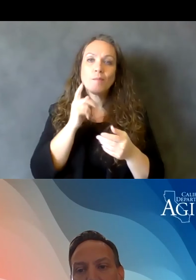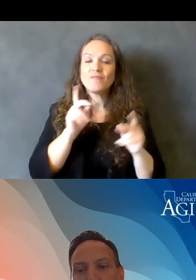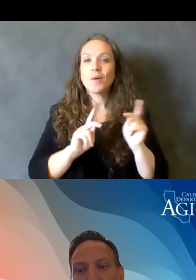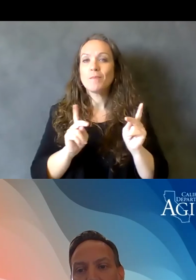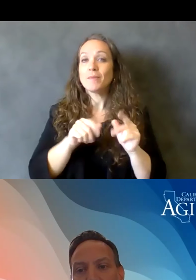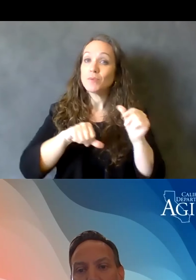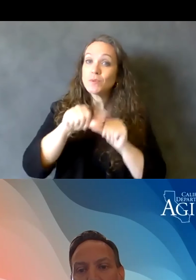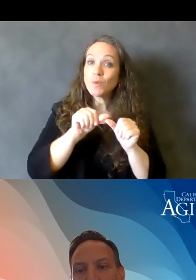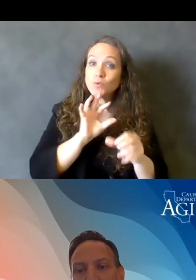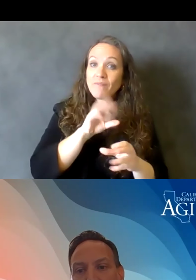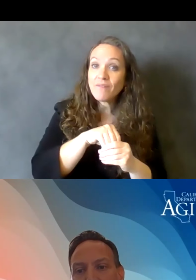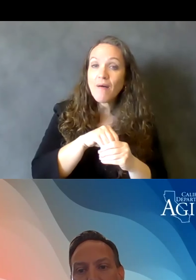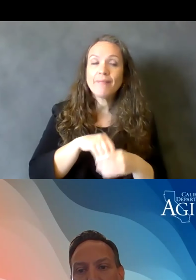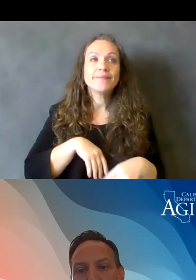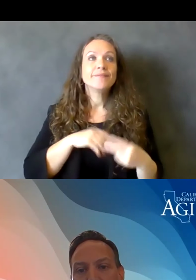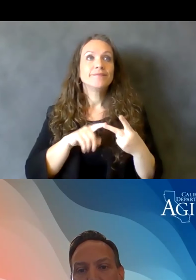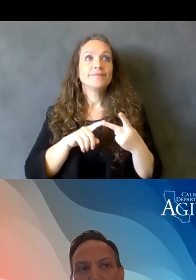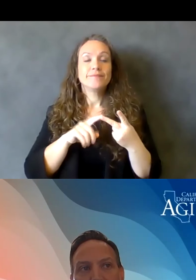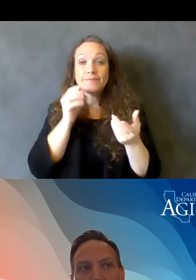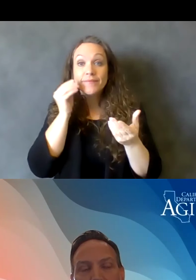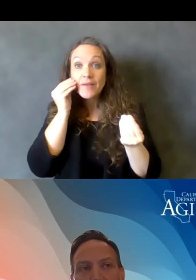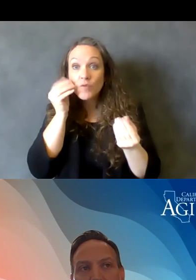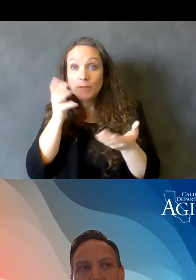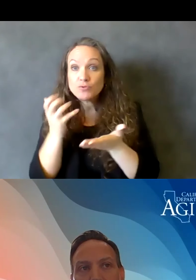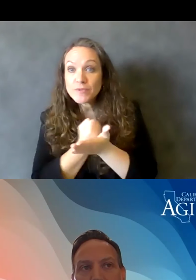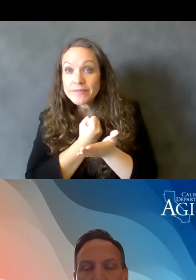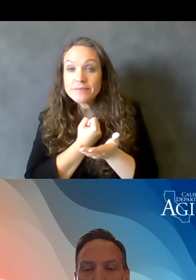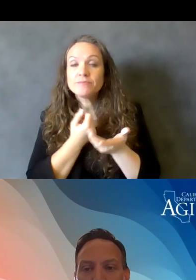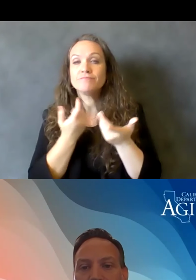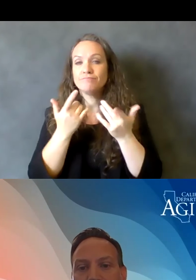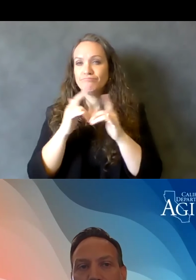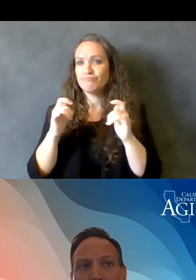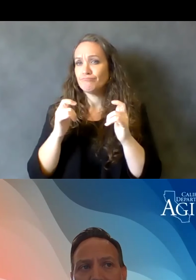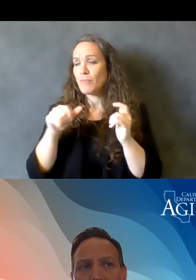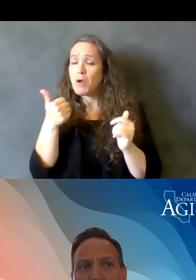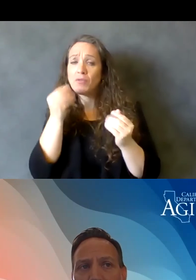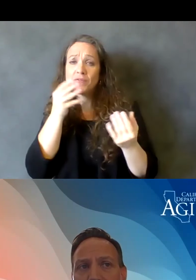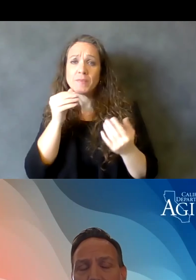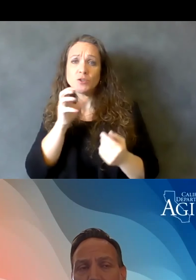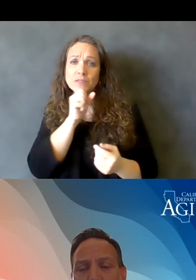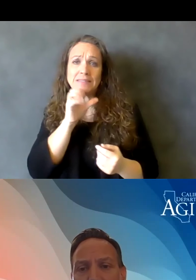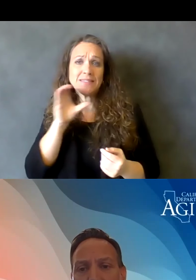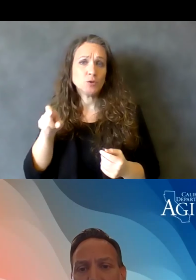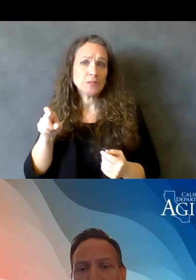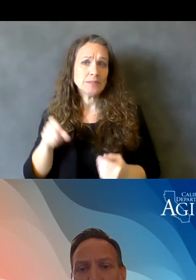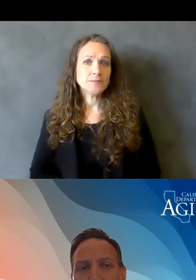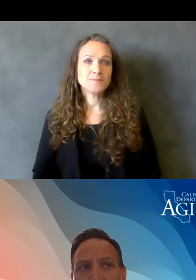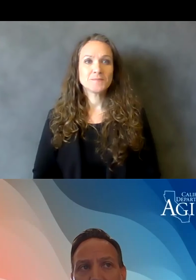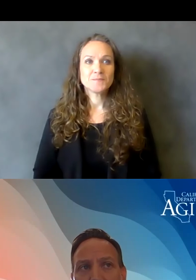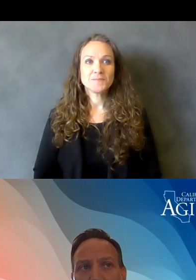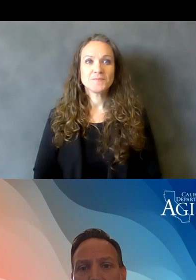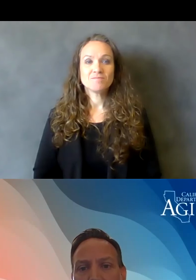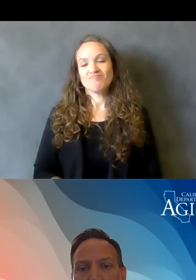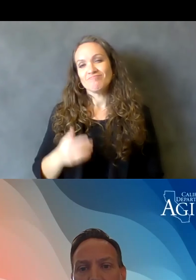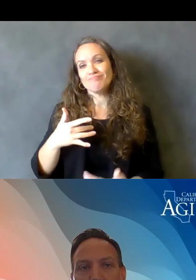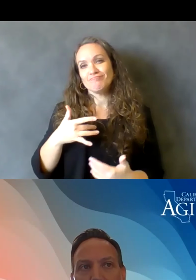and access to other information that older adults may need. So very happy. That was a generous donation